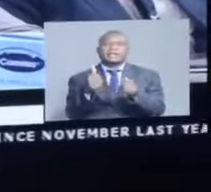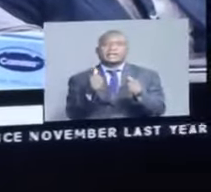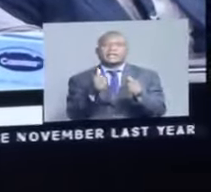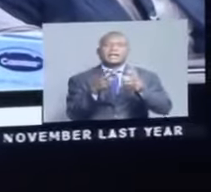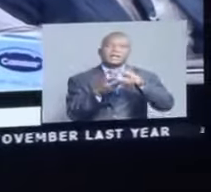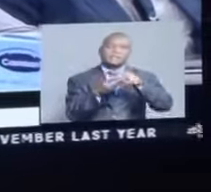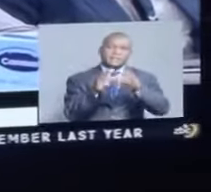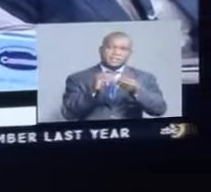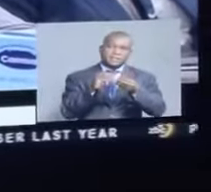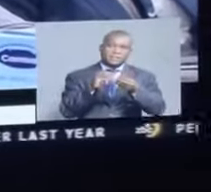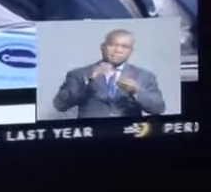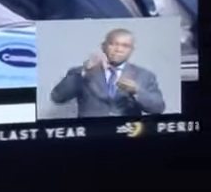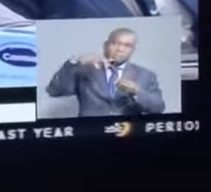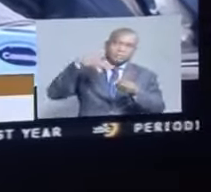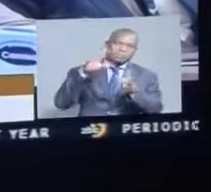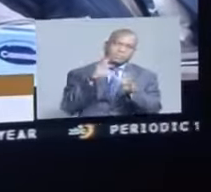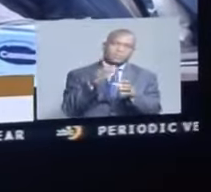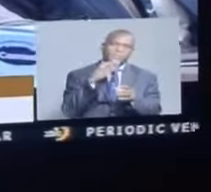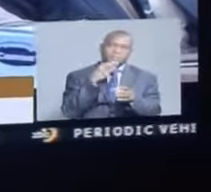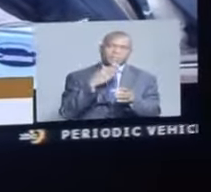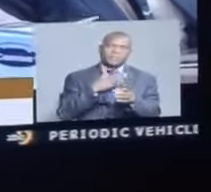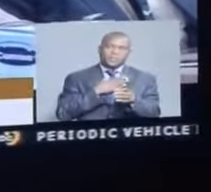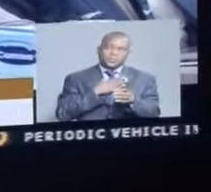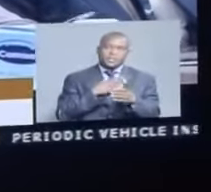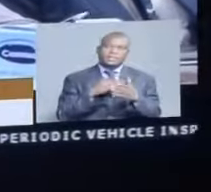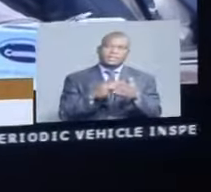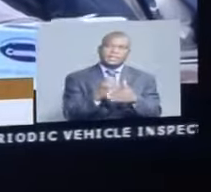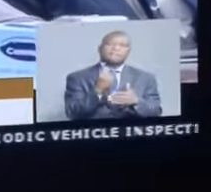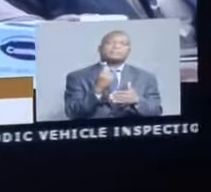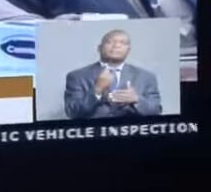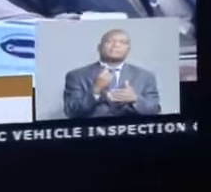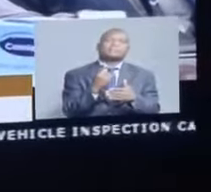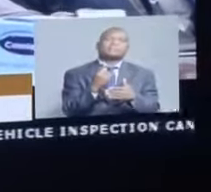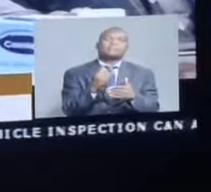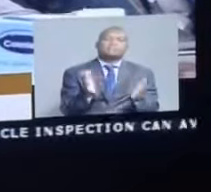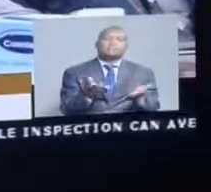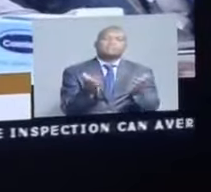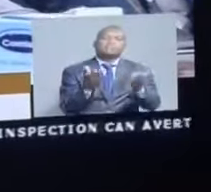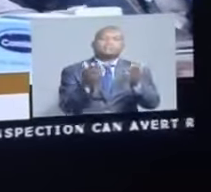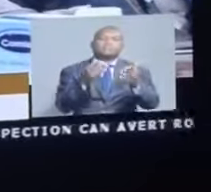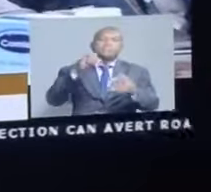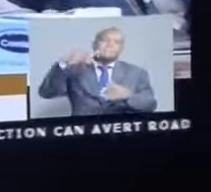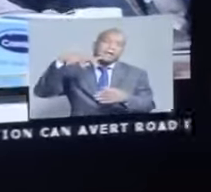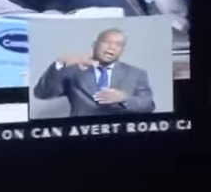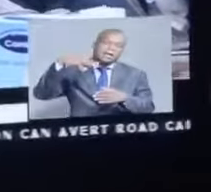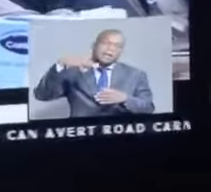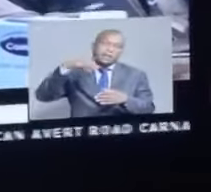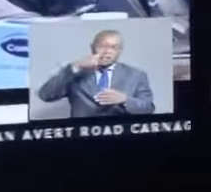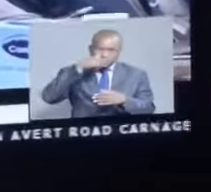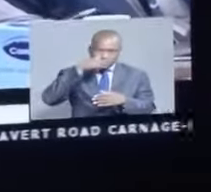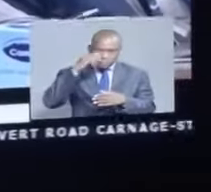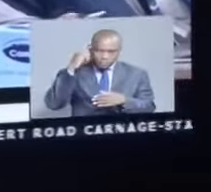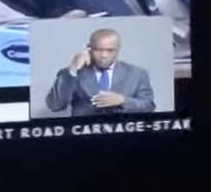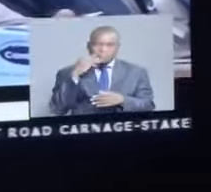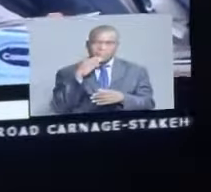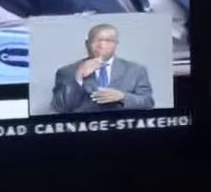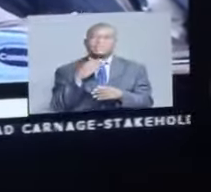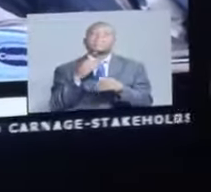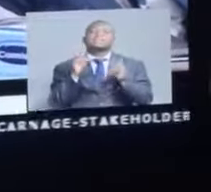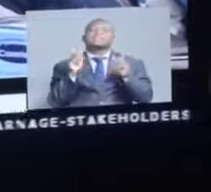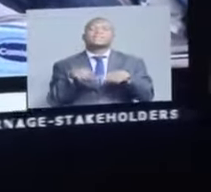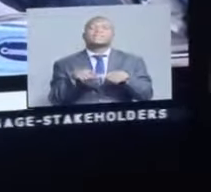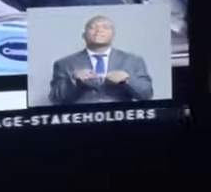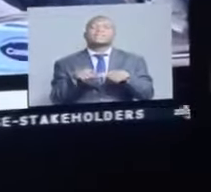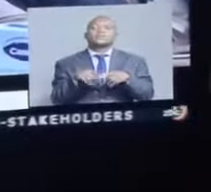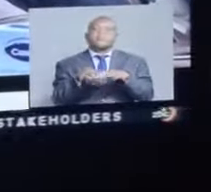go a long way to help the development of the area. So we hope that this is the beginning of more